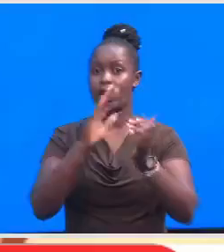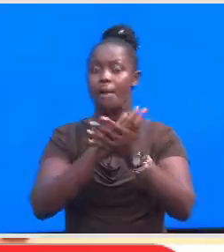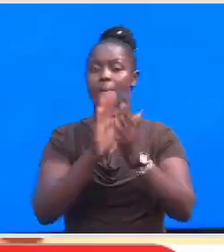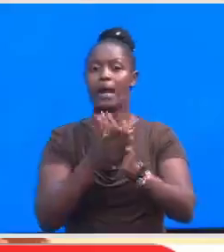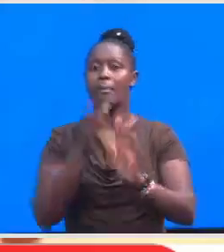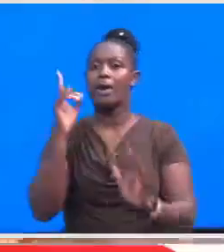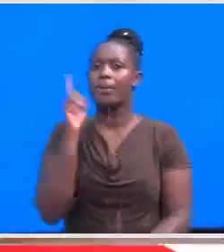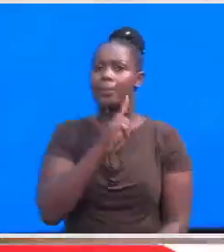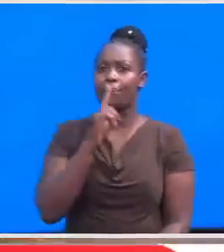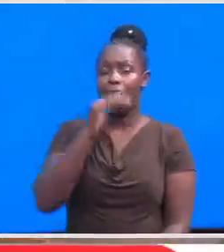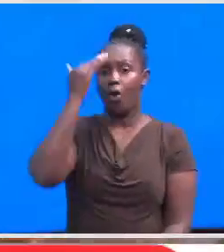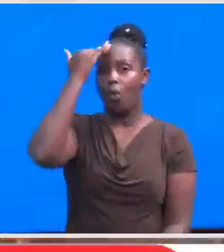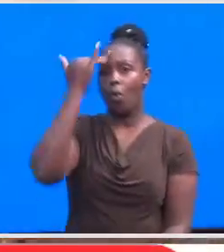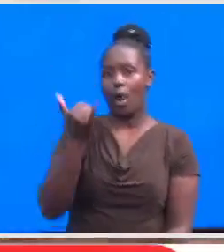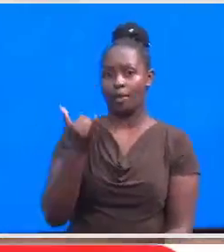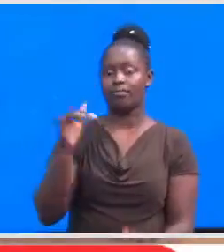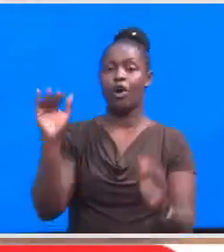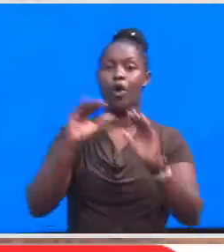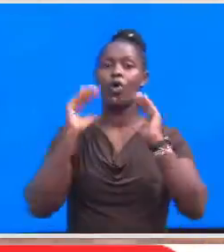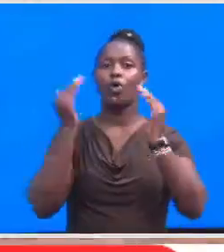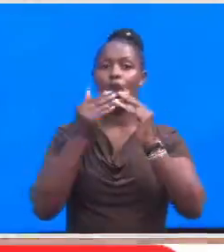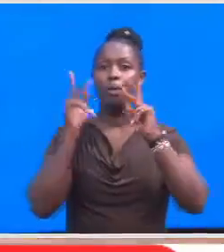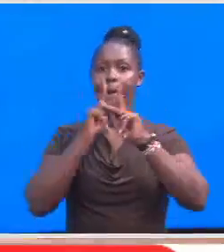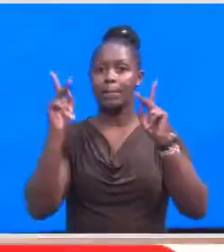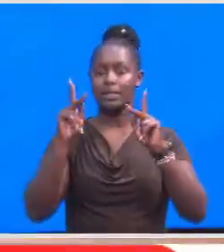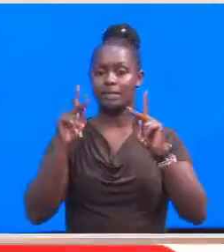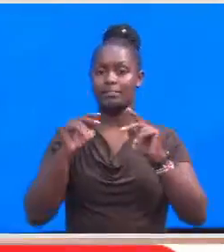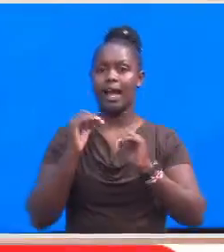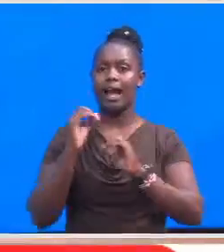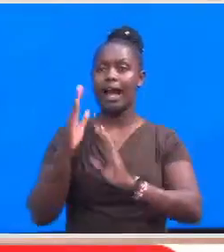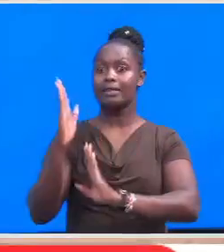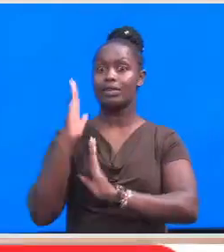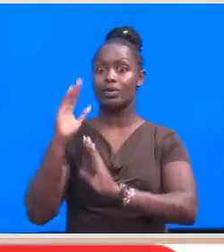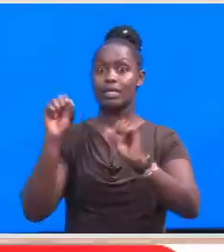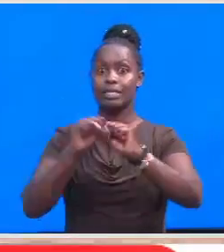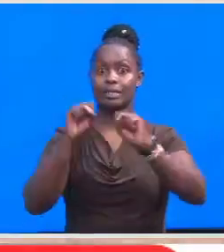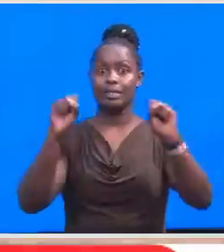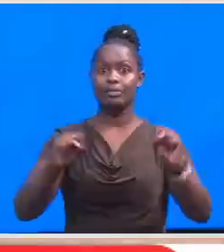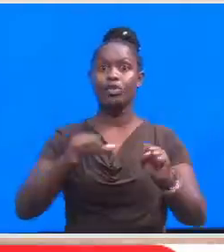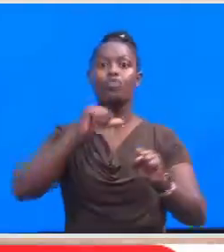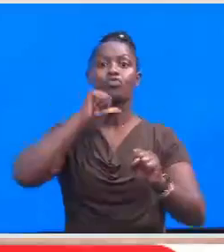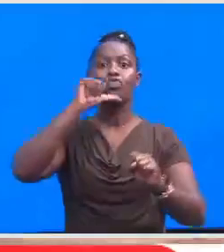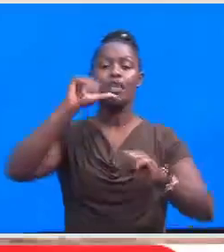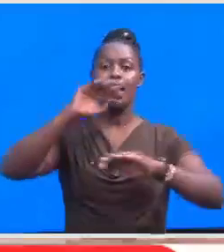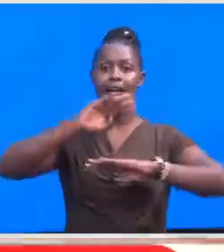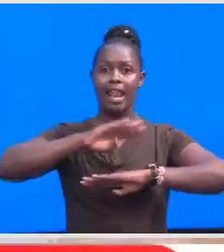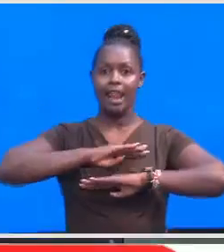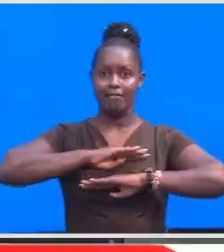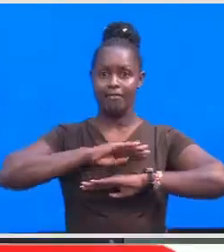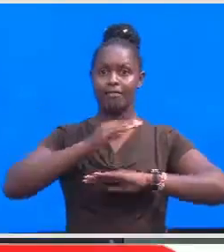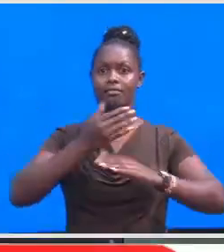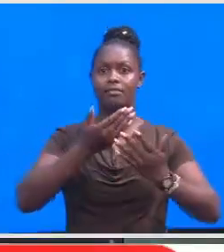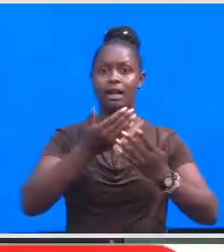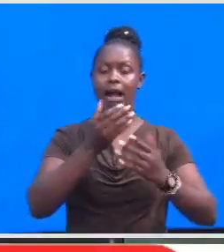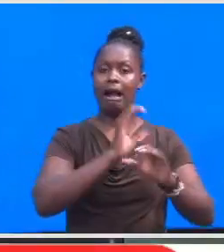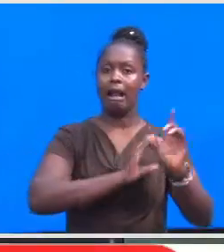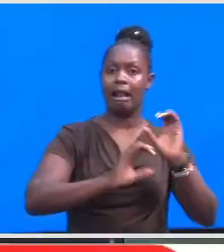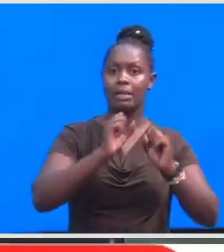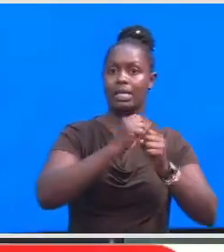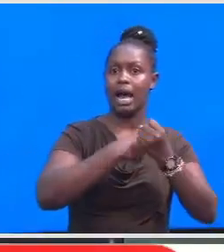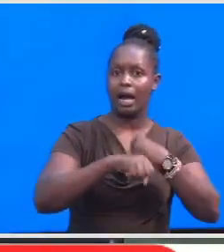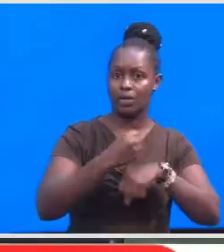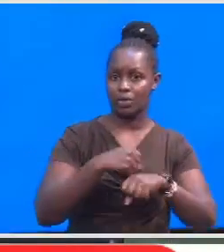of global peace and security systems, insufficient development and inadequate climate action. This is